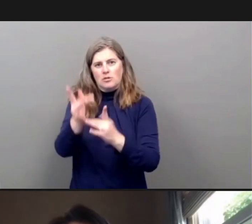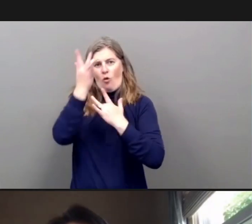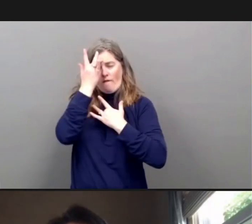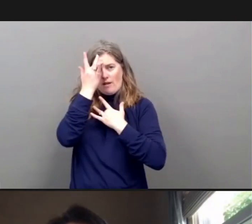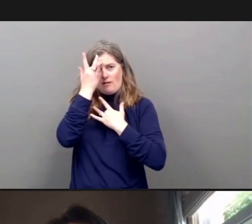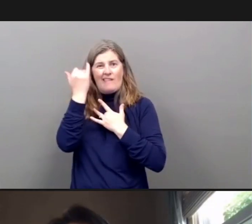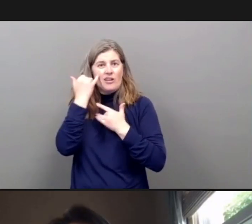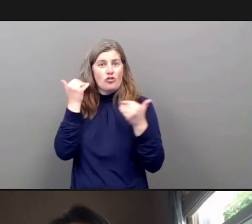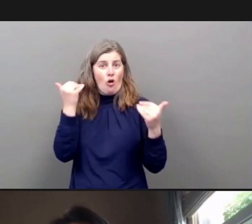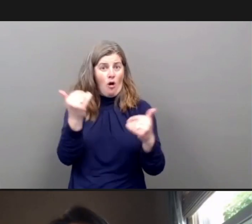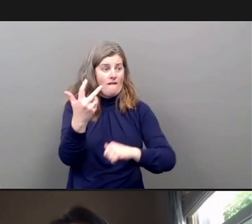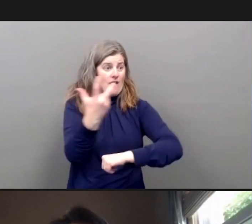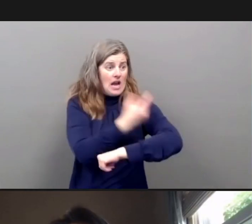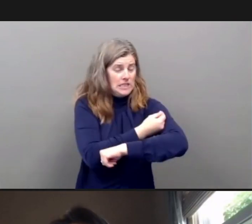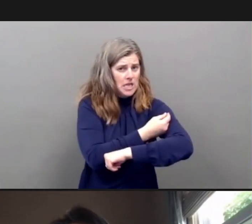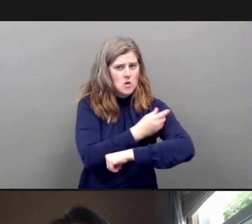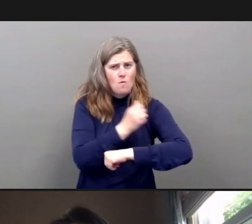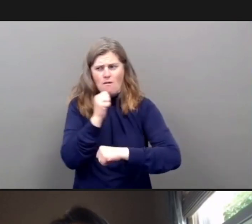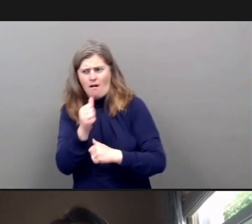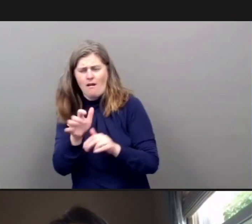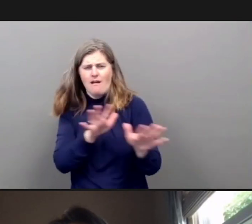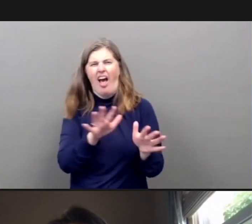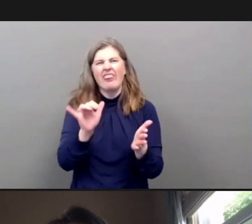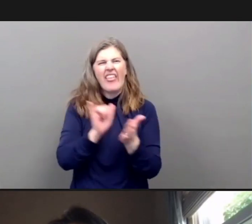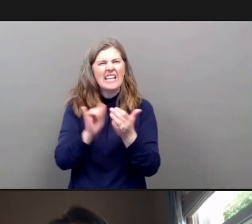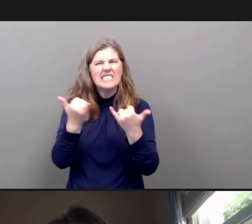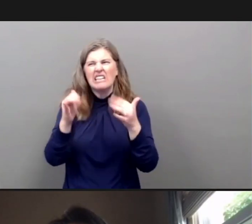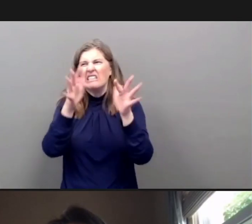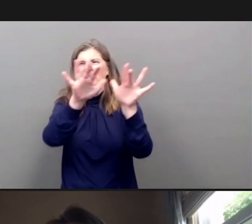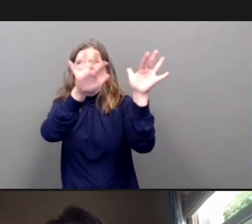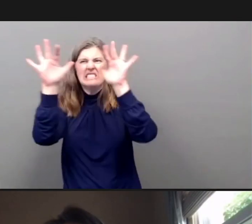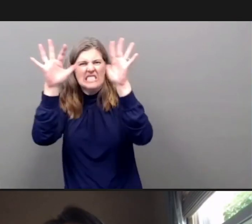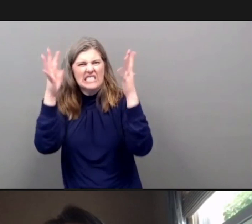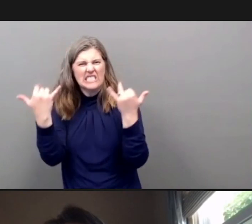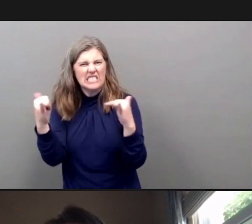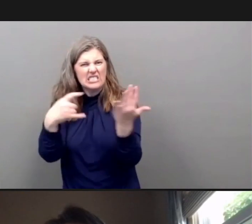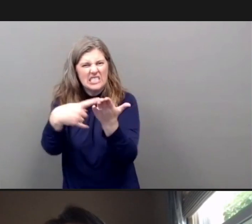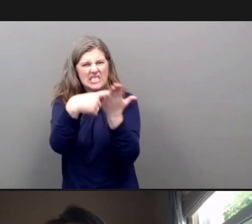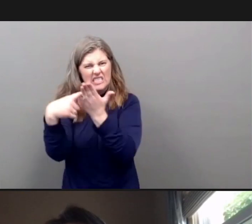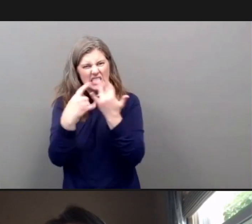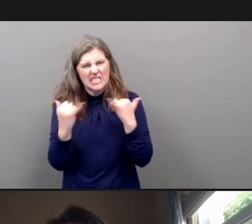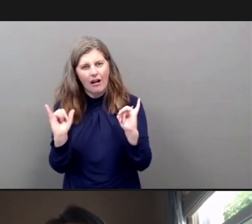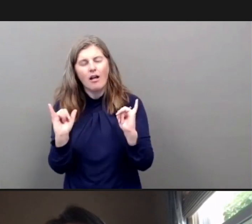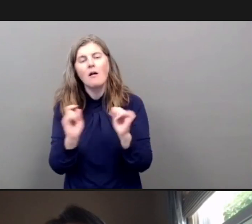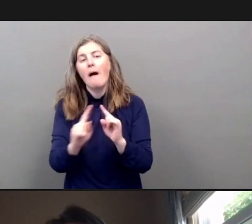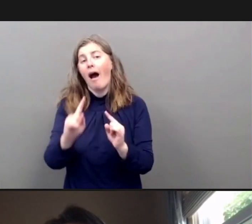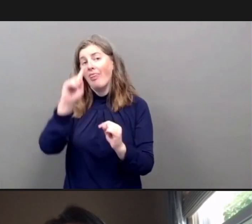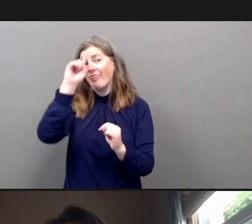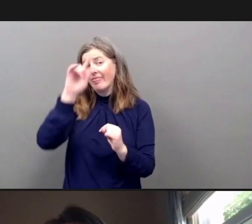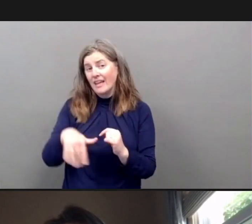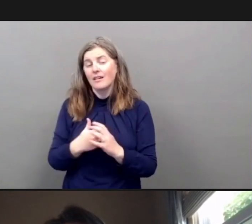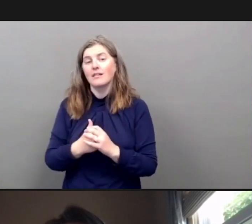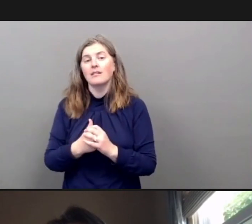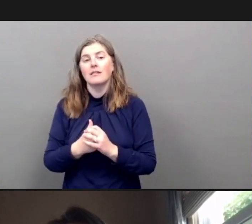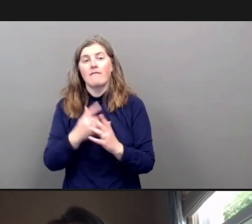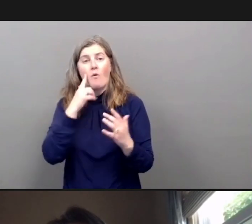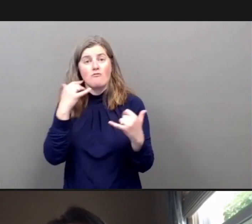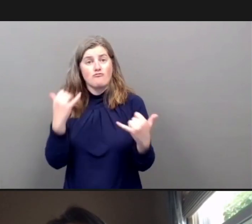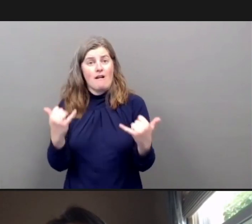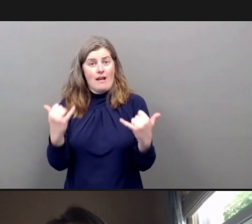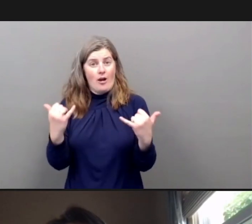a vaccine or not? And so that's still out there. But I do think that for the time